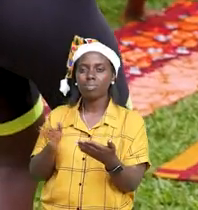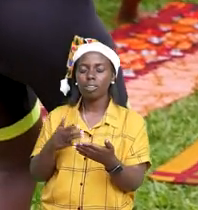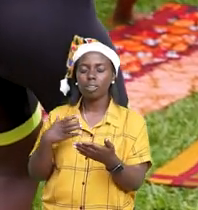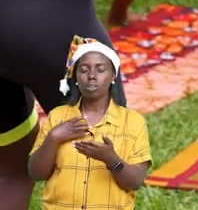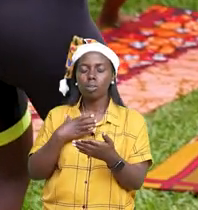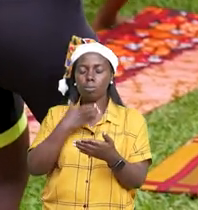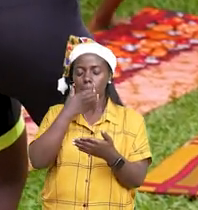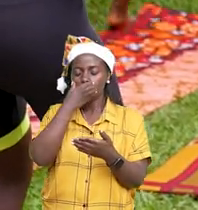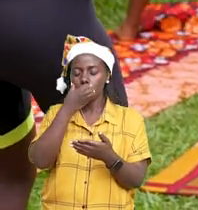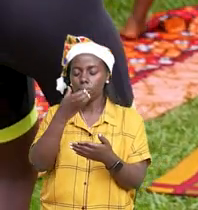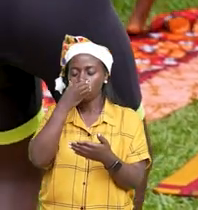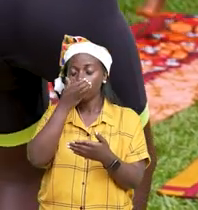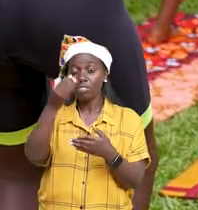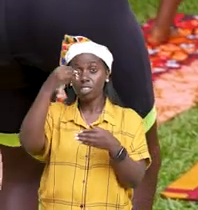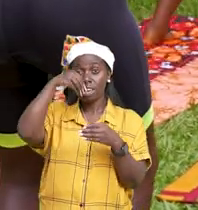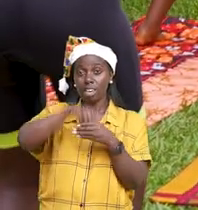Breathe in,